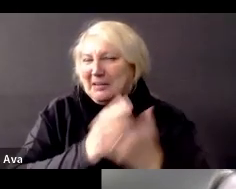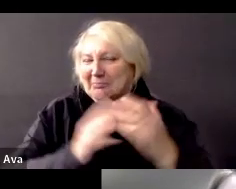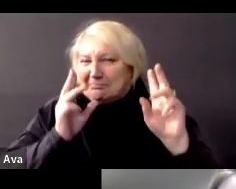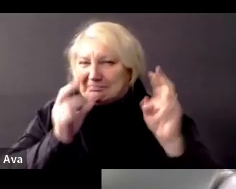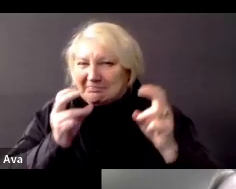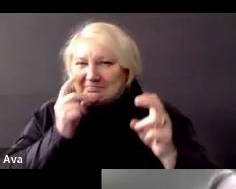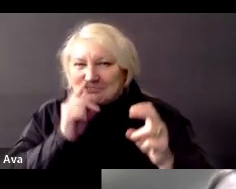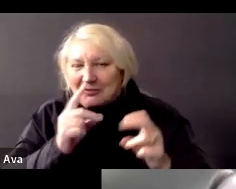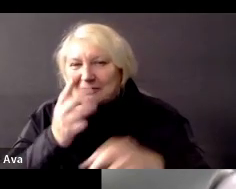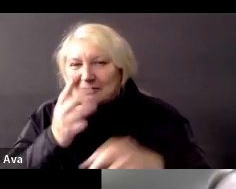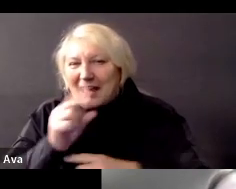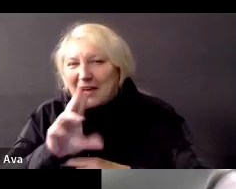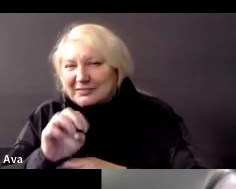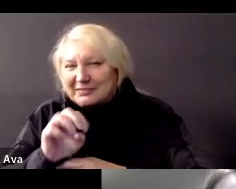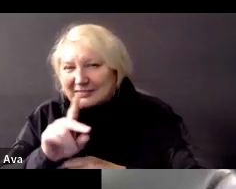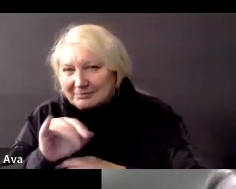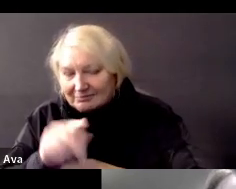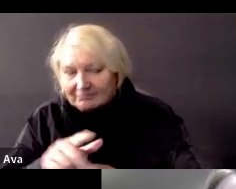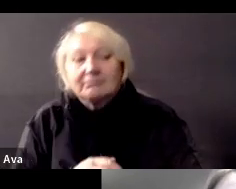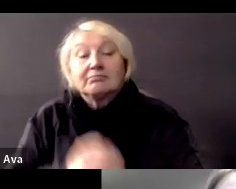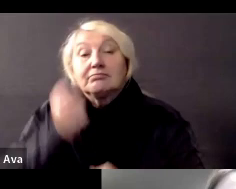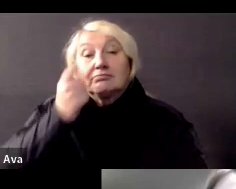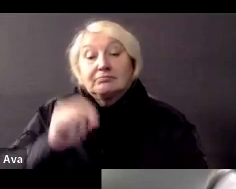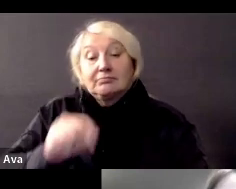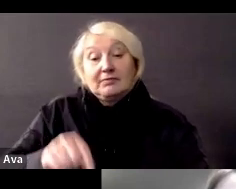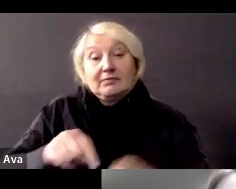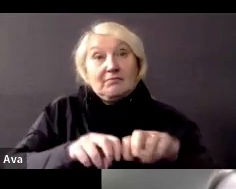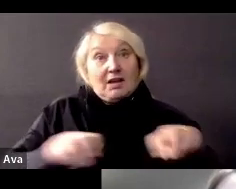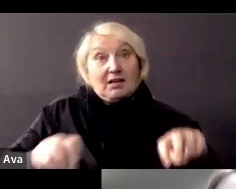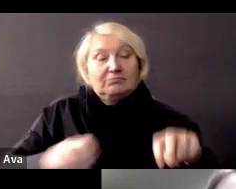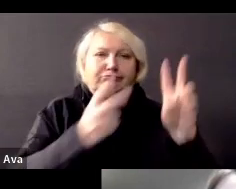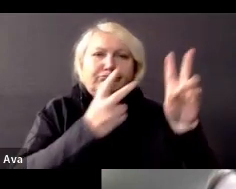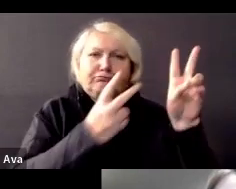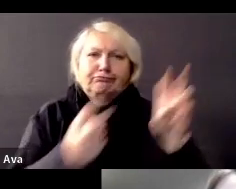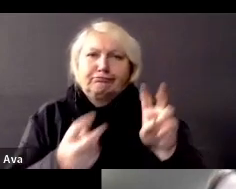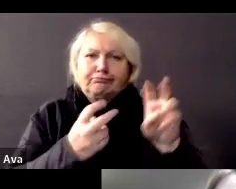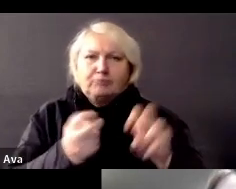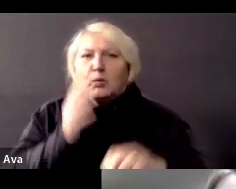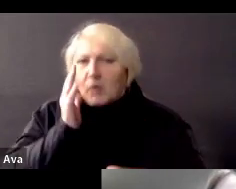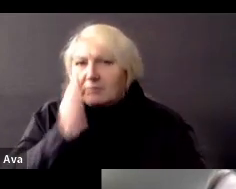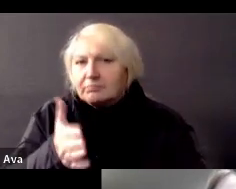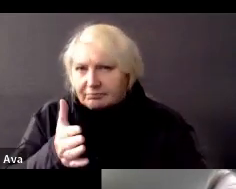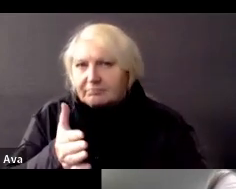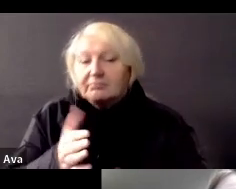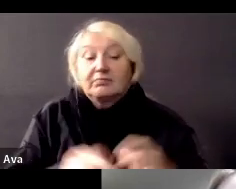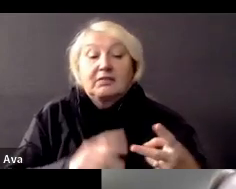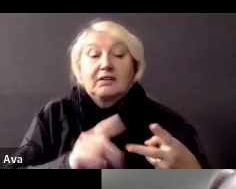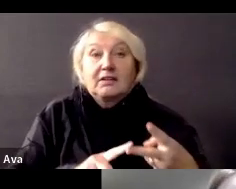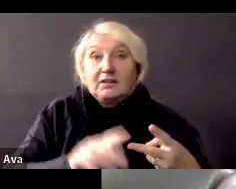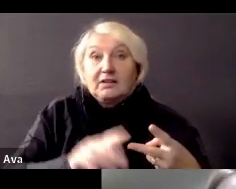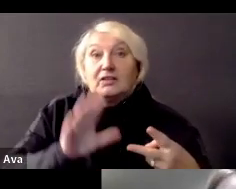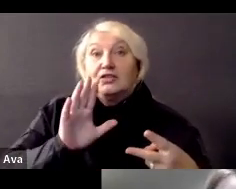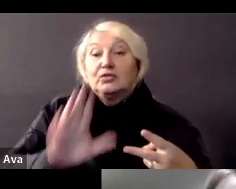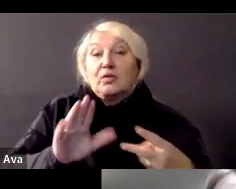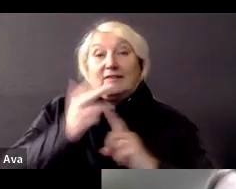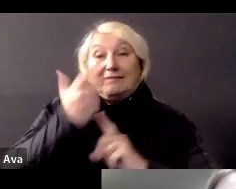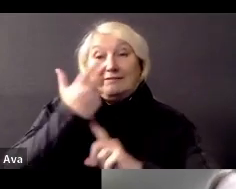This panel discussion will be recorded. Please make sure your microphones and video are turned